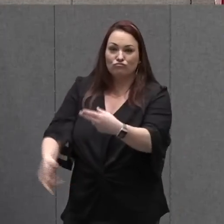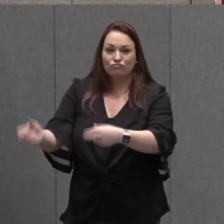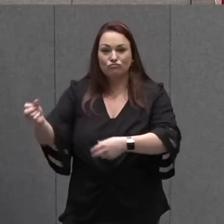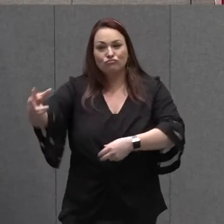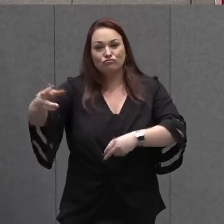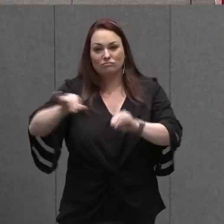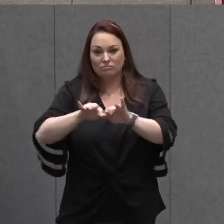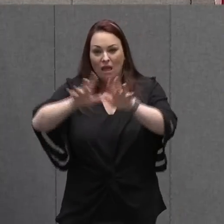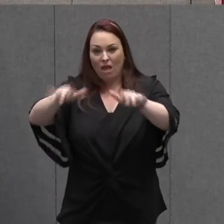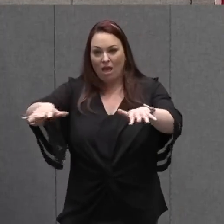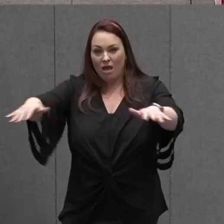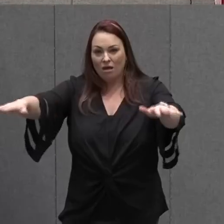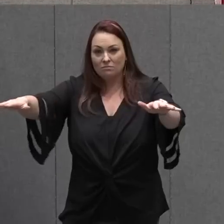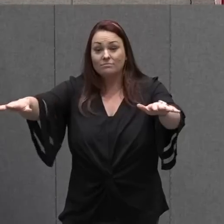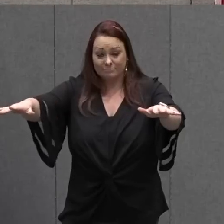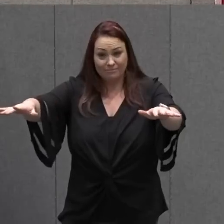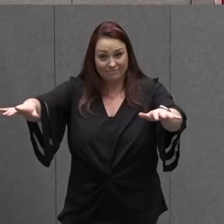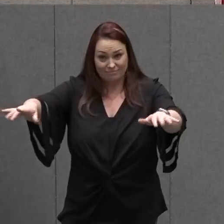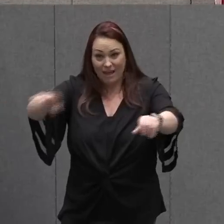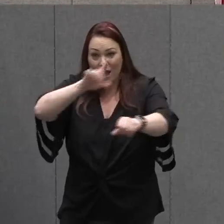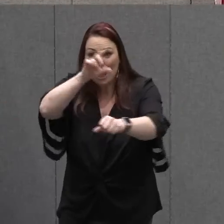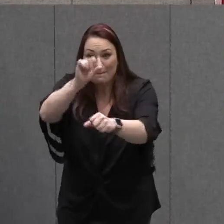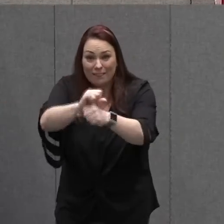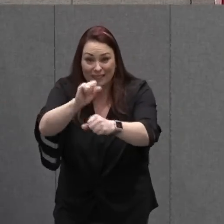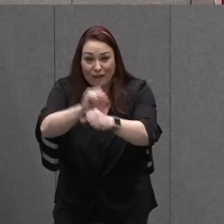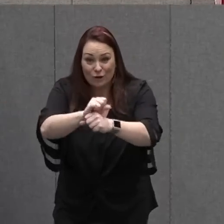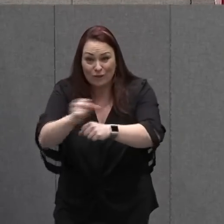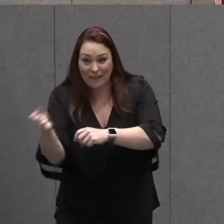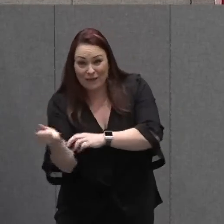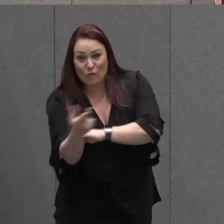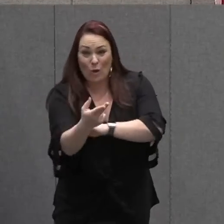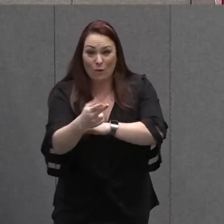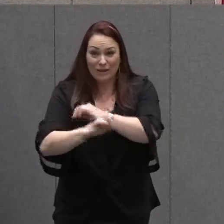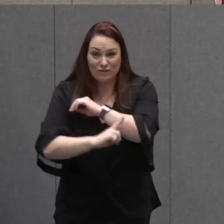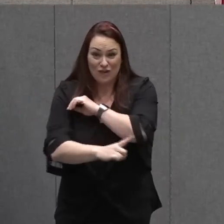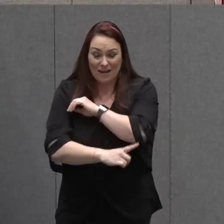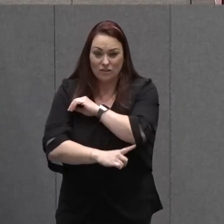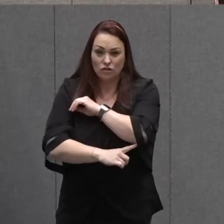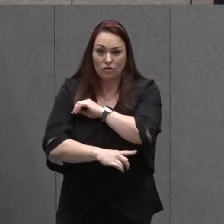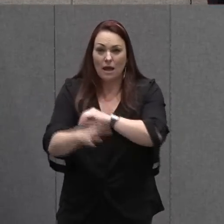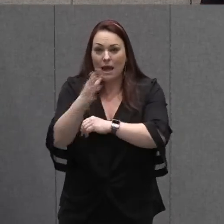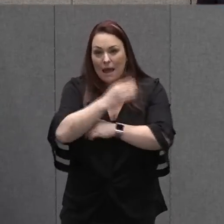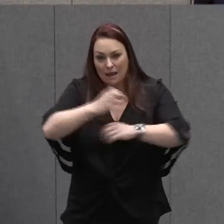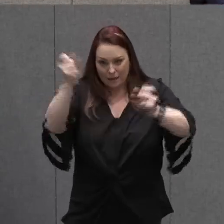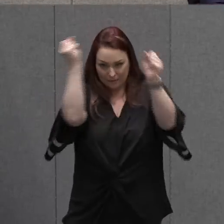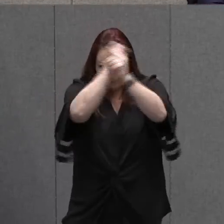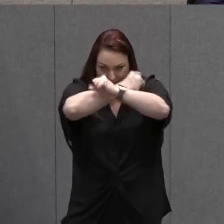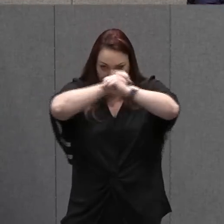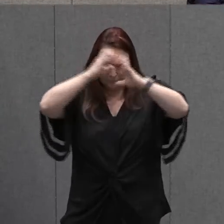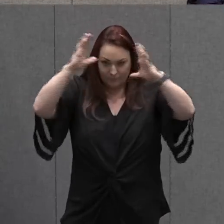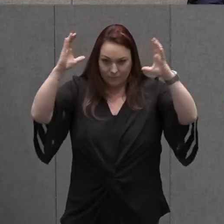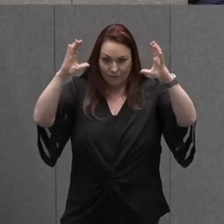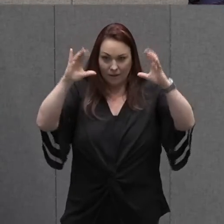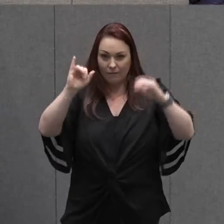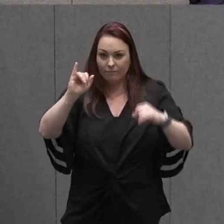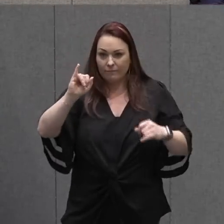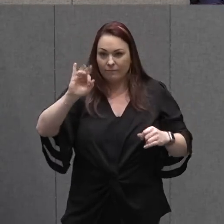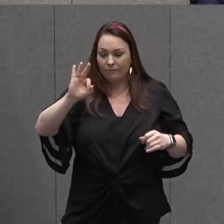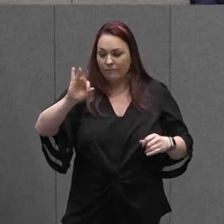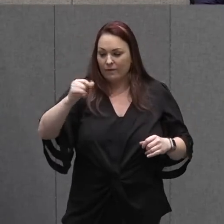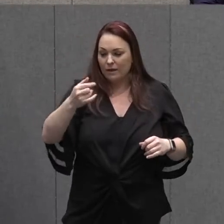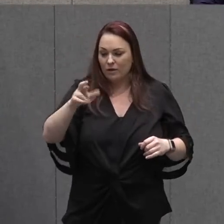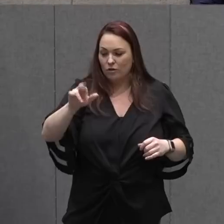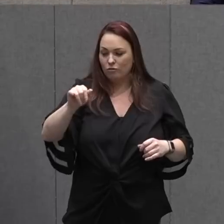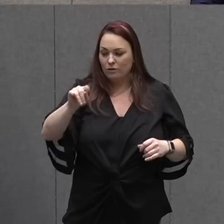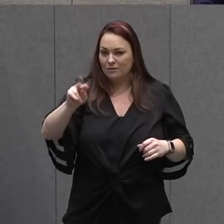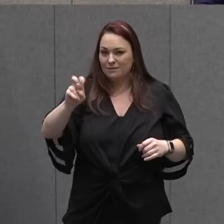ground, literally throwing trash on the ground. And figuratively sounds like a figure, so maybe it has